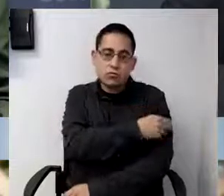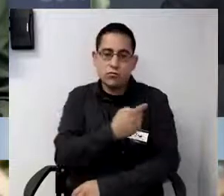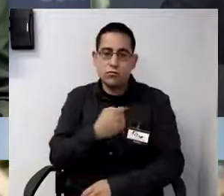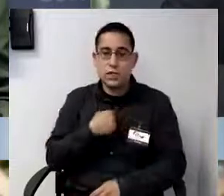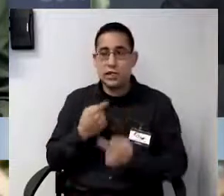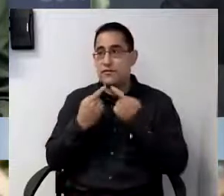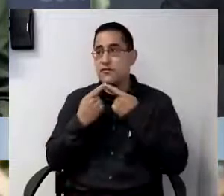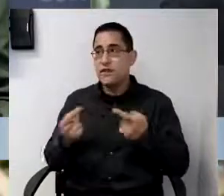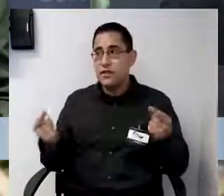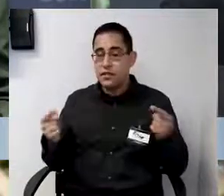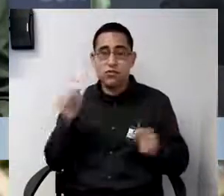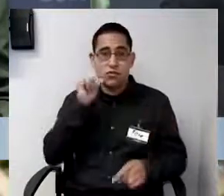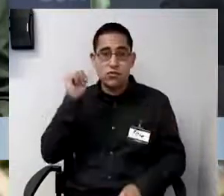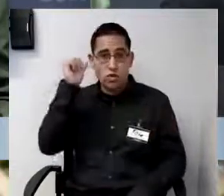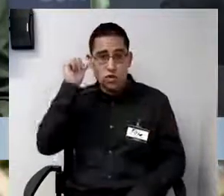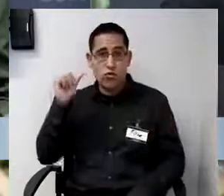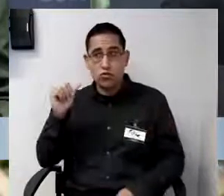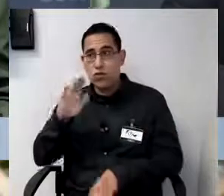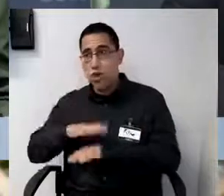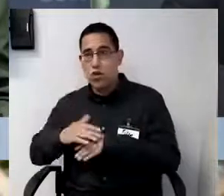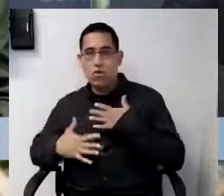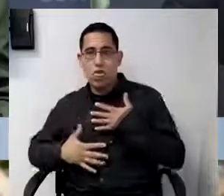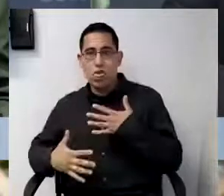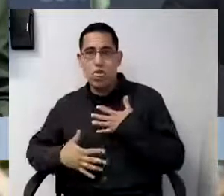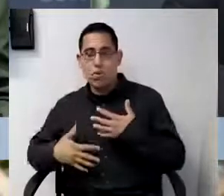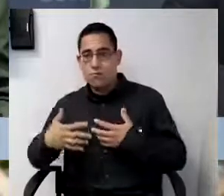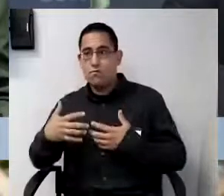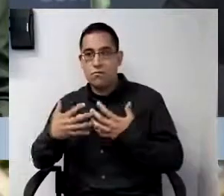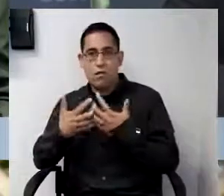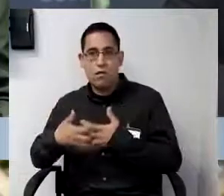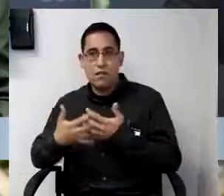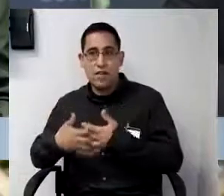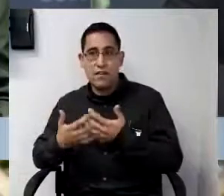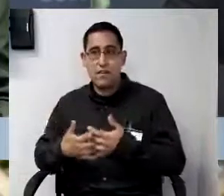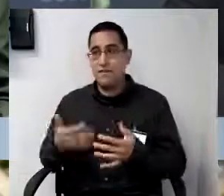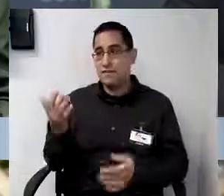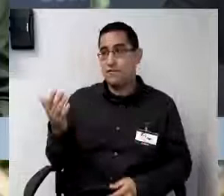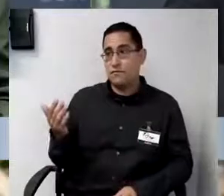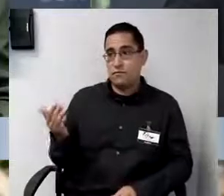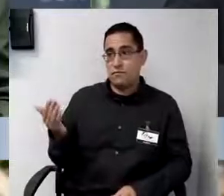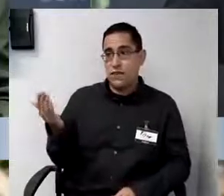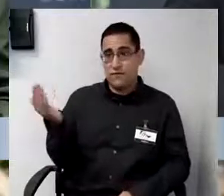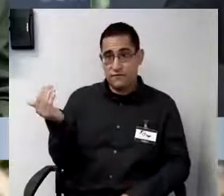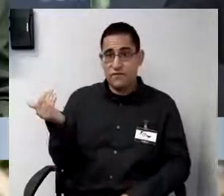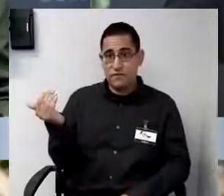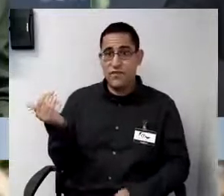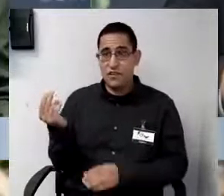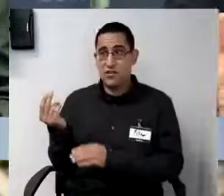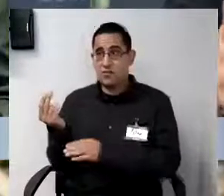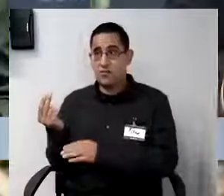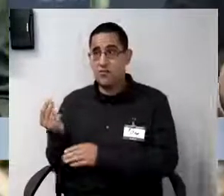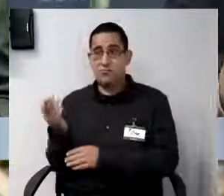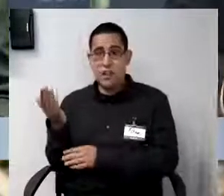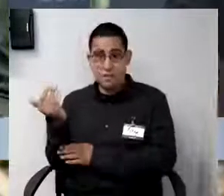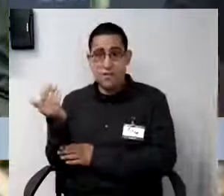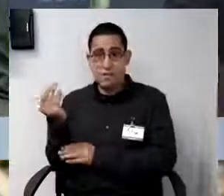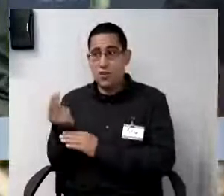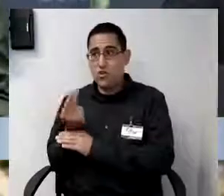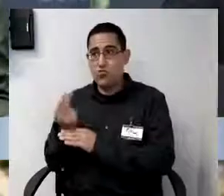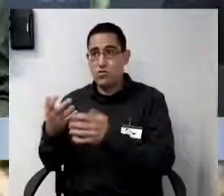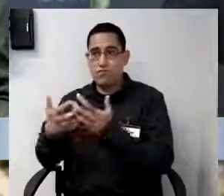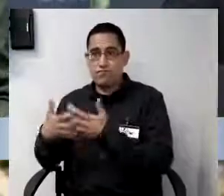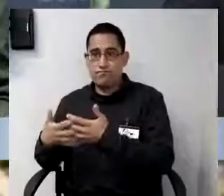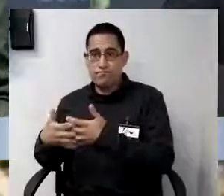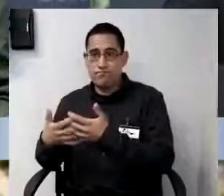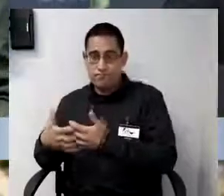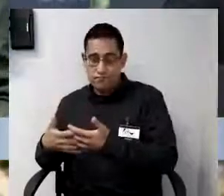ventilators. 54 of them are in use right now, so 13 of them being used by COVID patients, the other being used